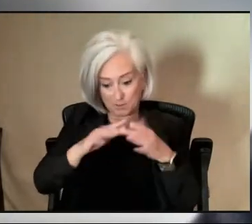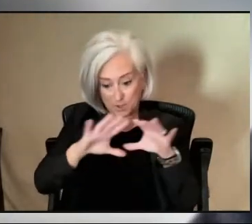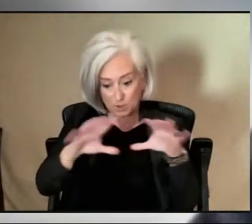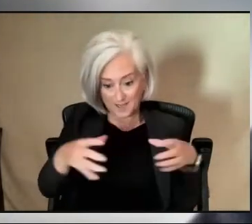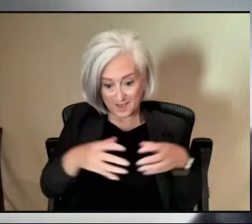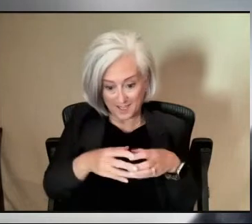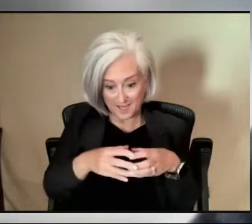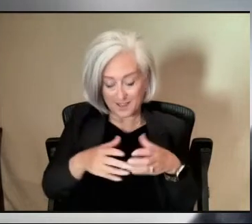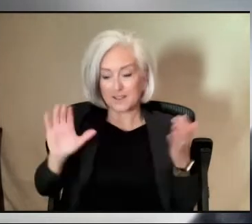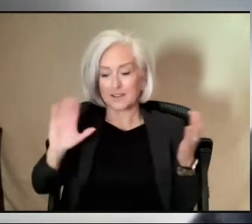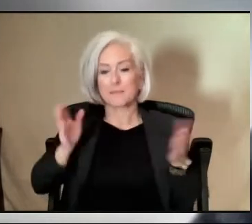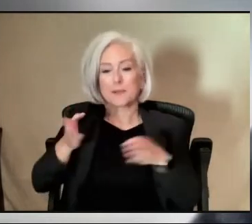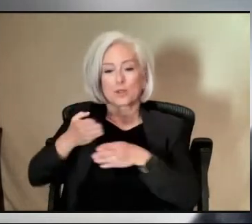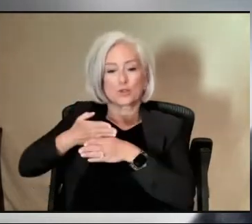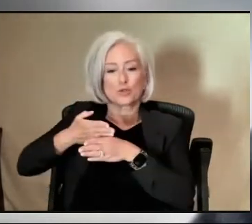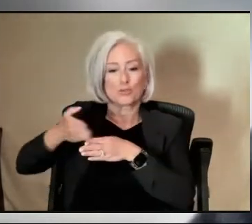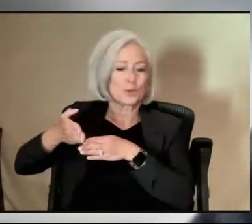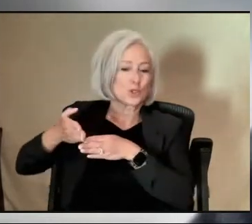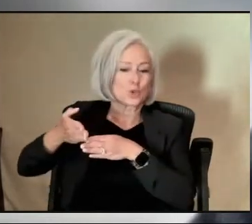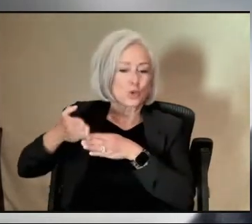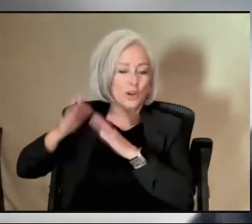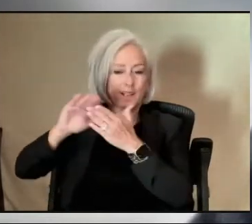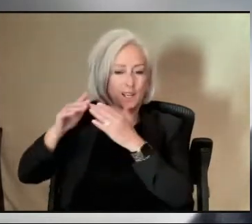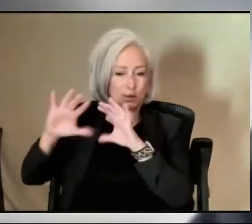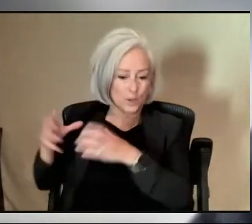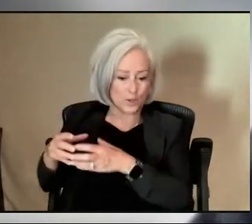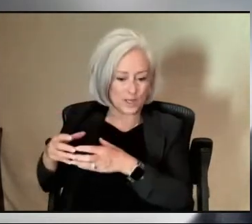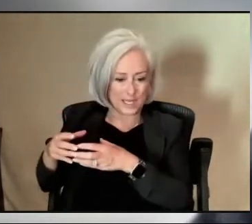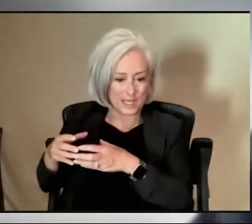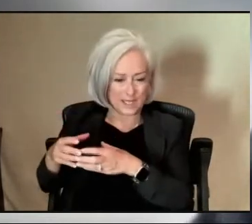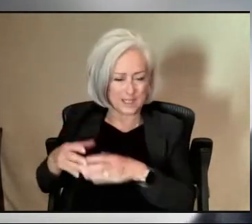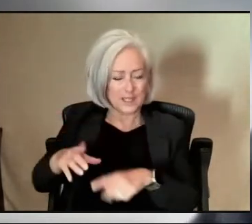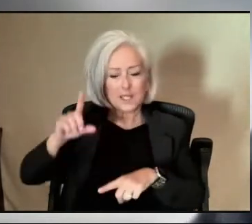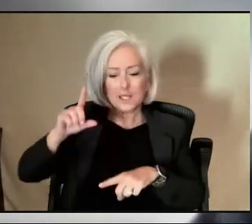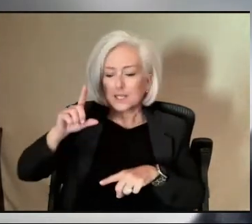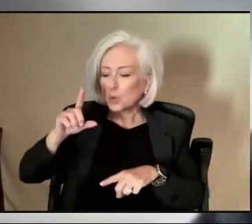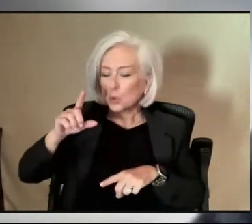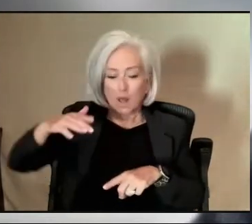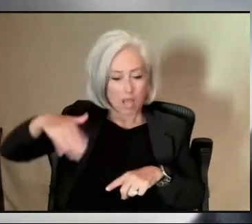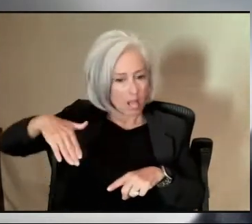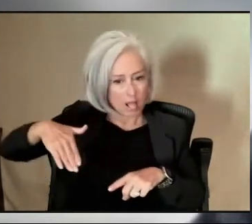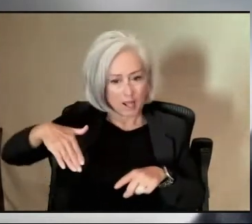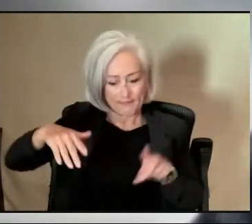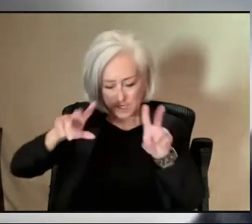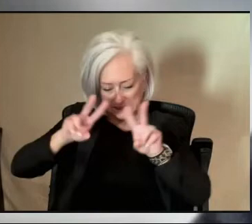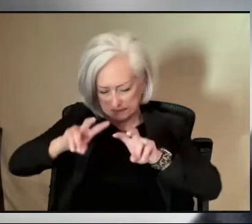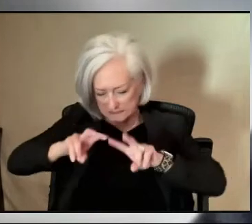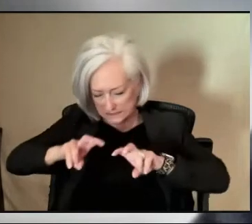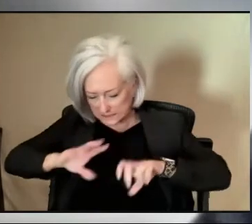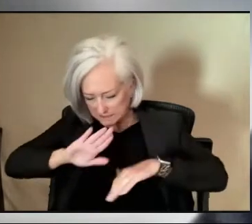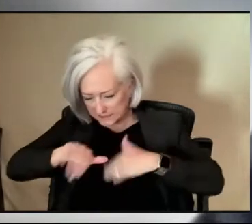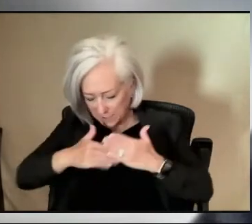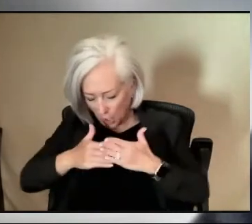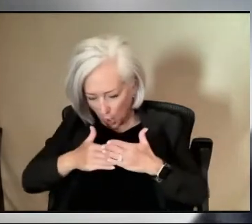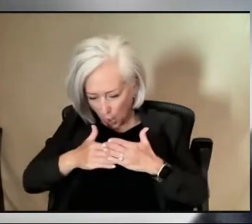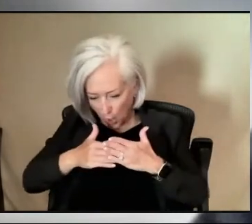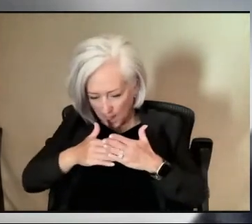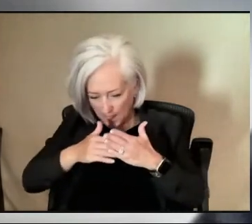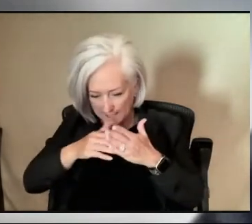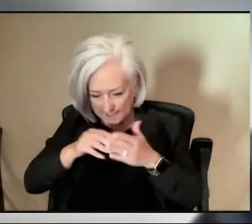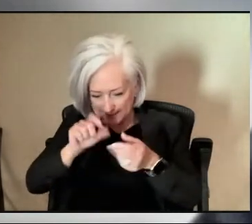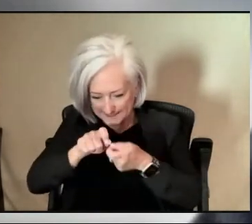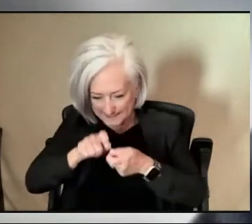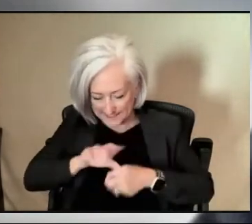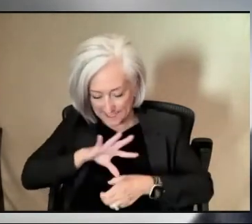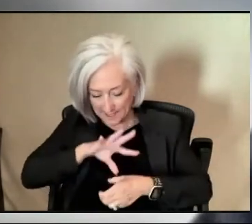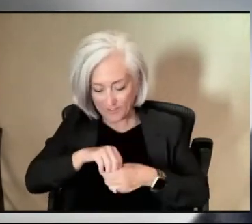communities. We haven't entirely teased out all the factors involved in them, but some of them involve